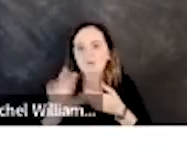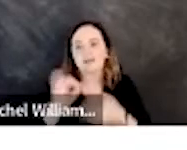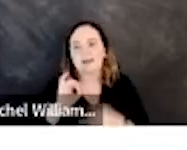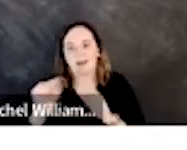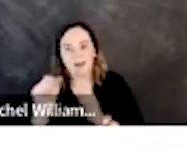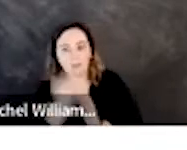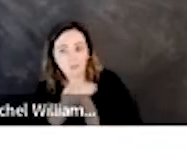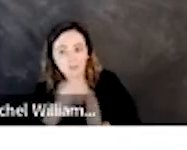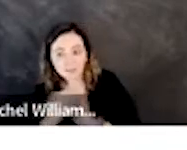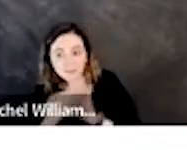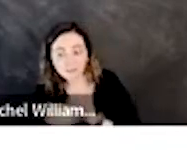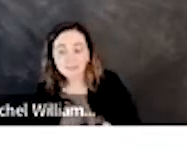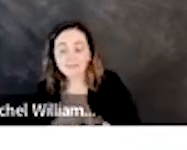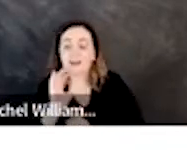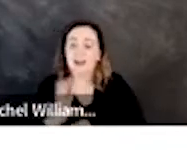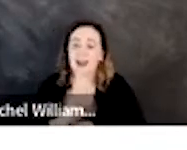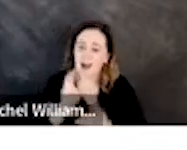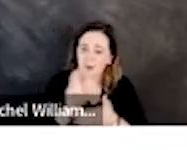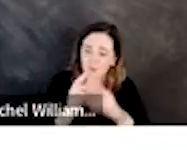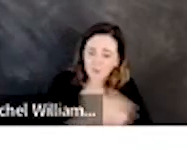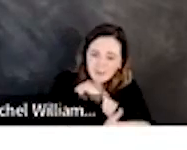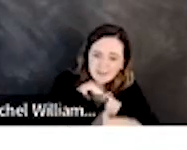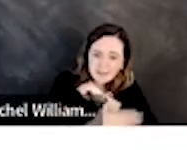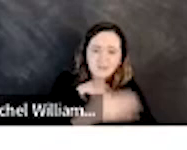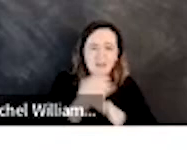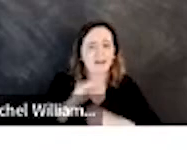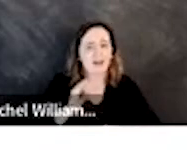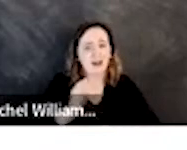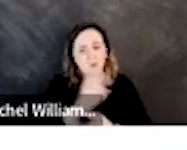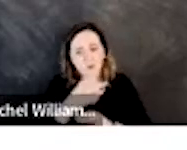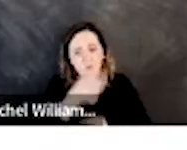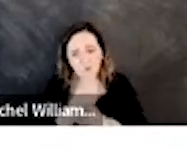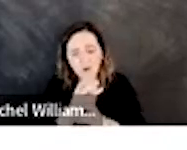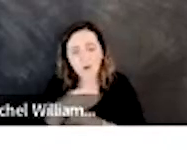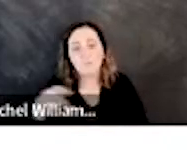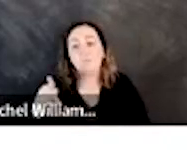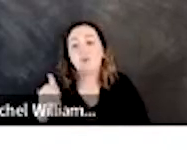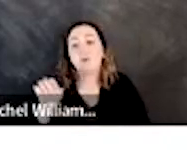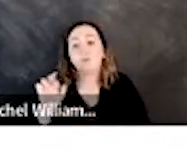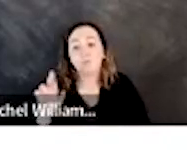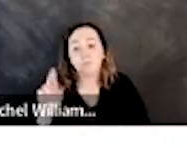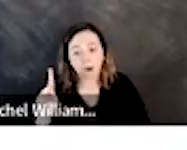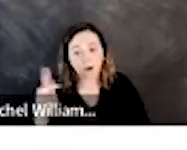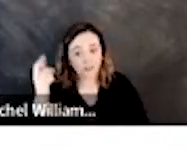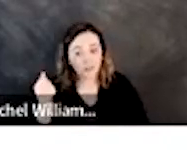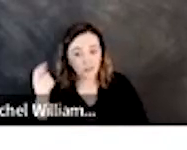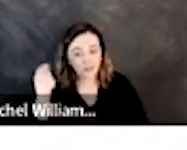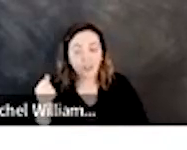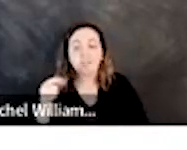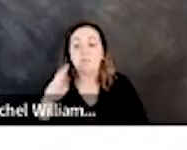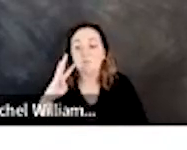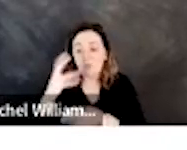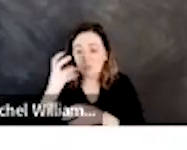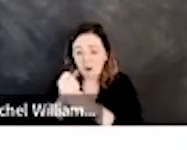nation, and our world. Park Scholarships are four-year awards valued at